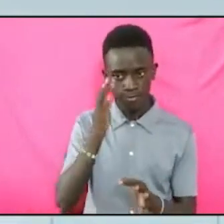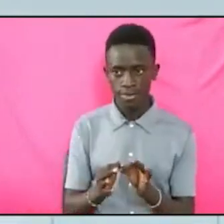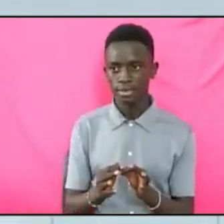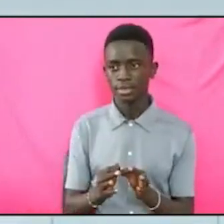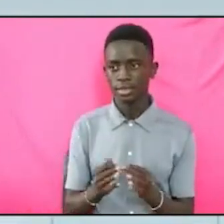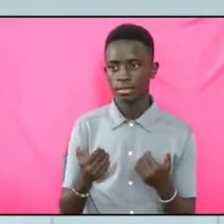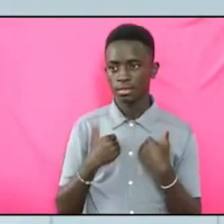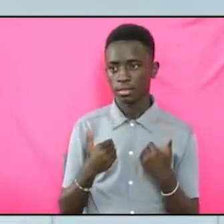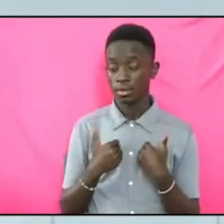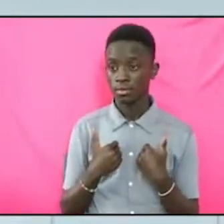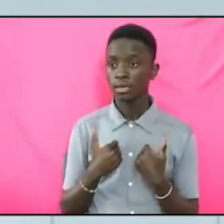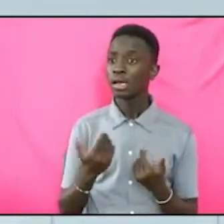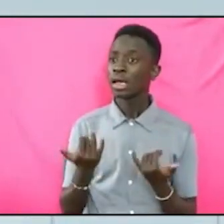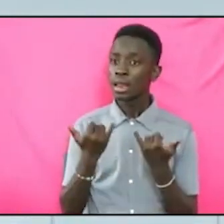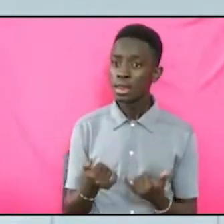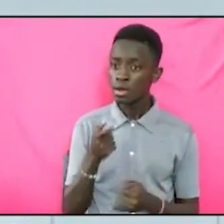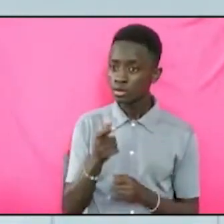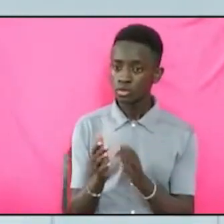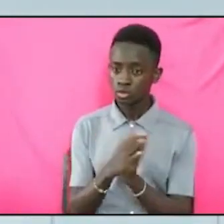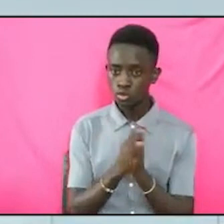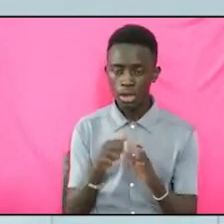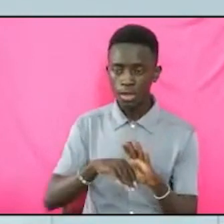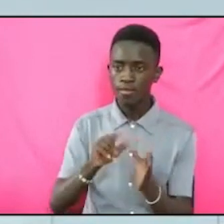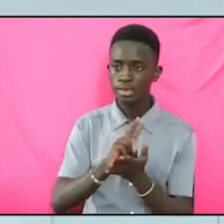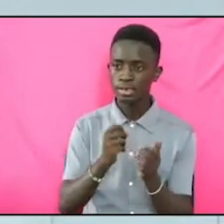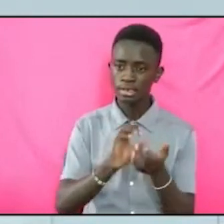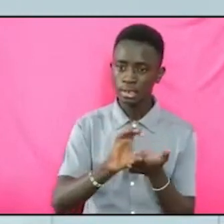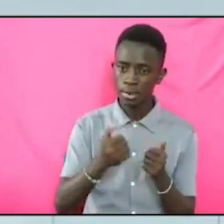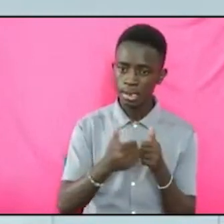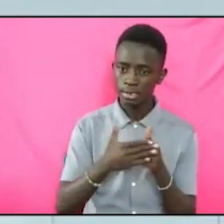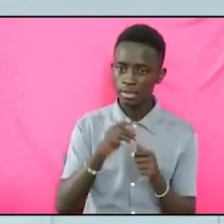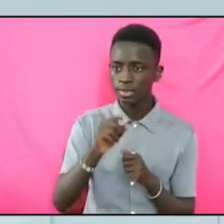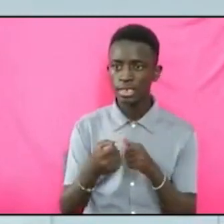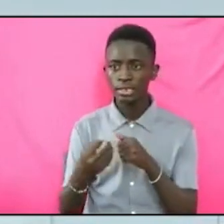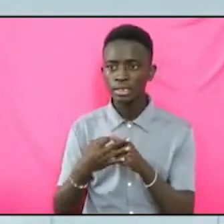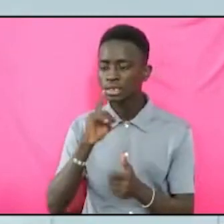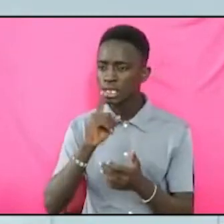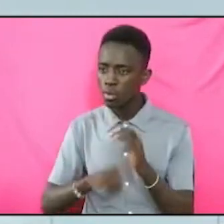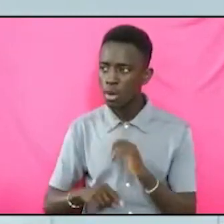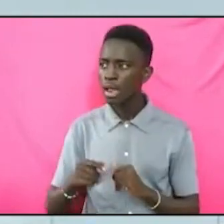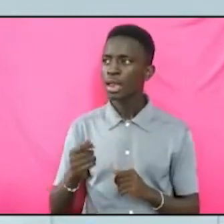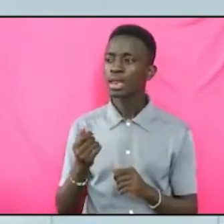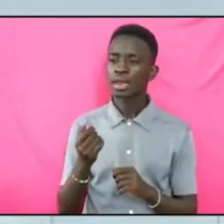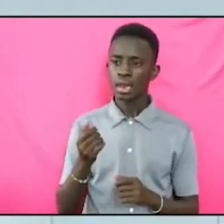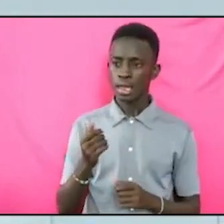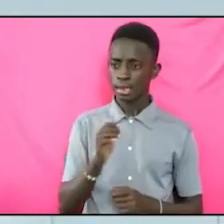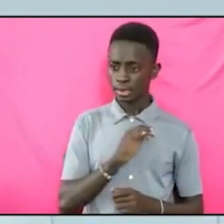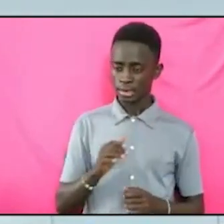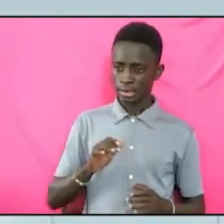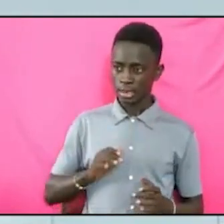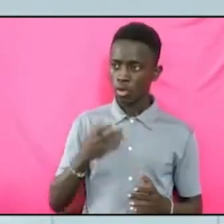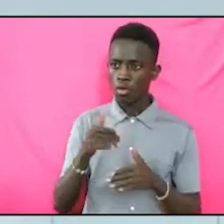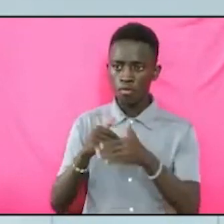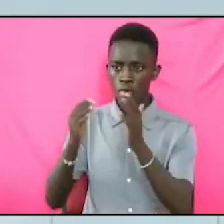interest that in 1 Kings chapter 19, verse 18, we are told that a remnant would remain within the house of Israel.